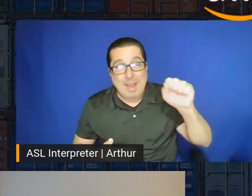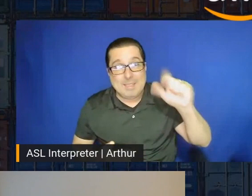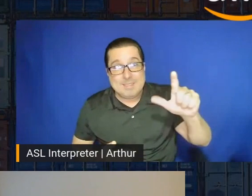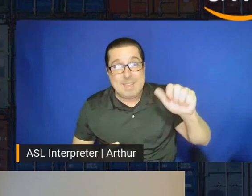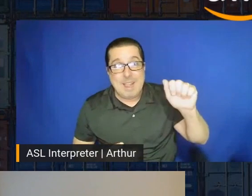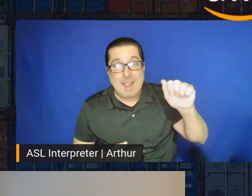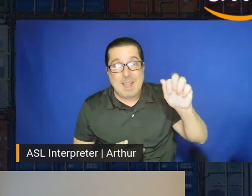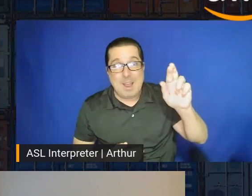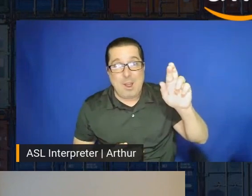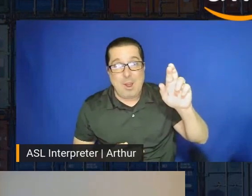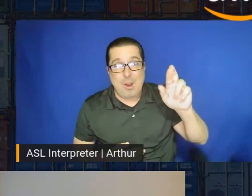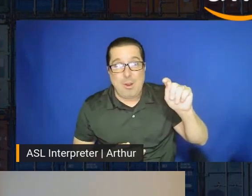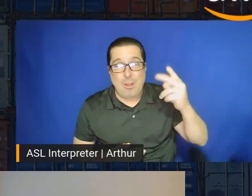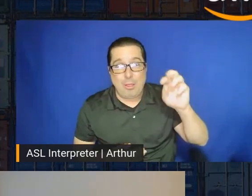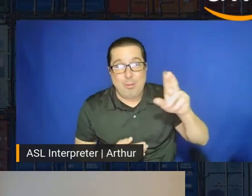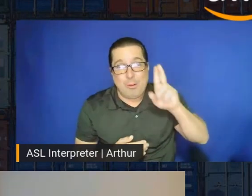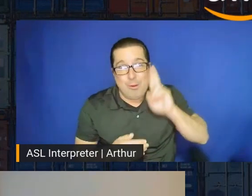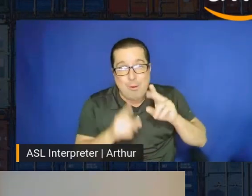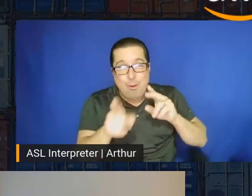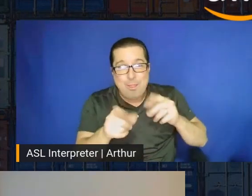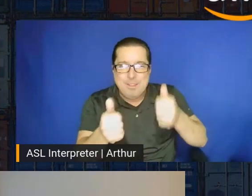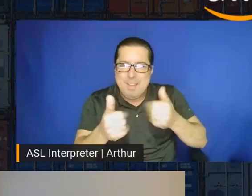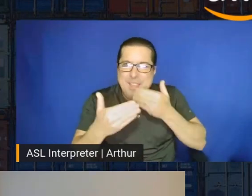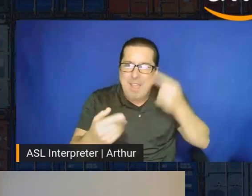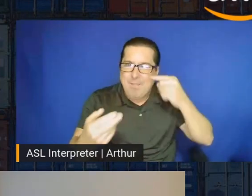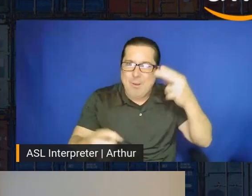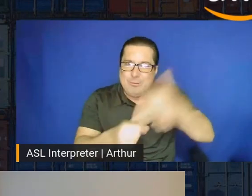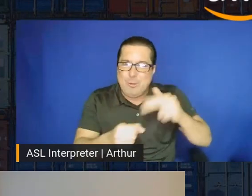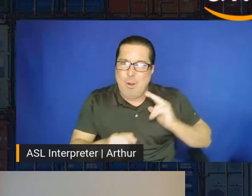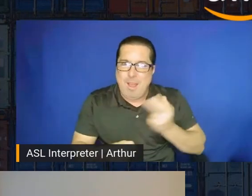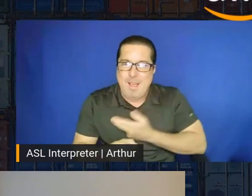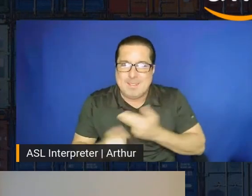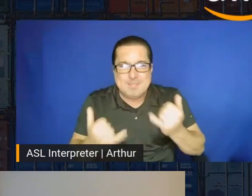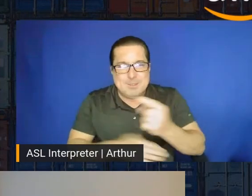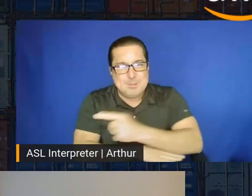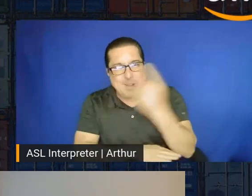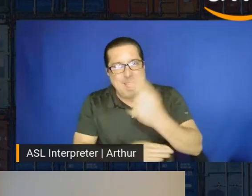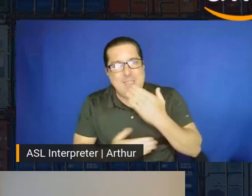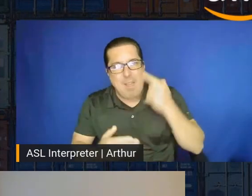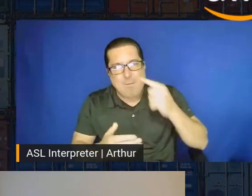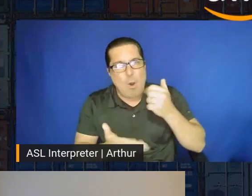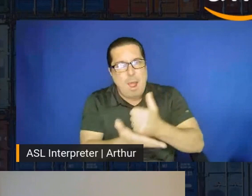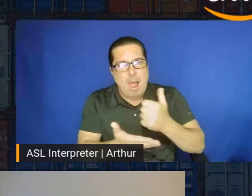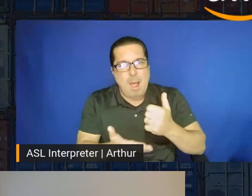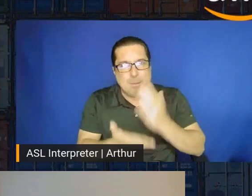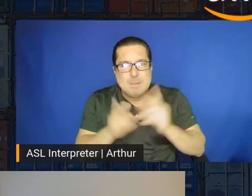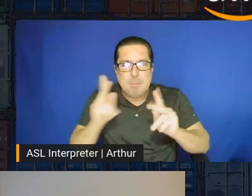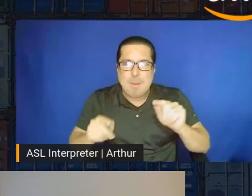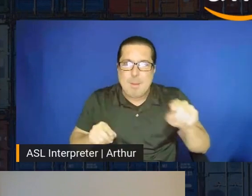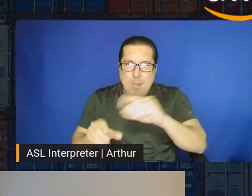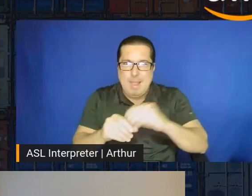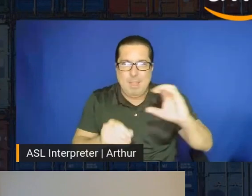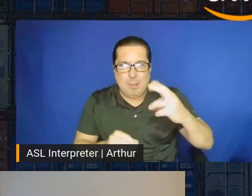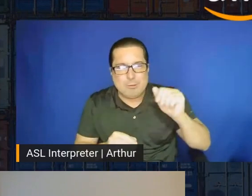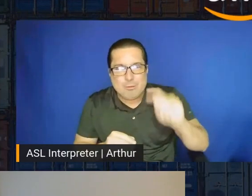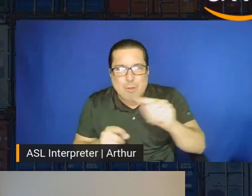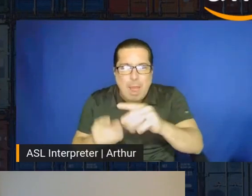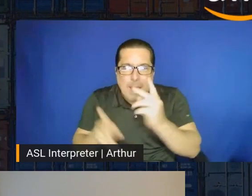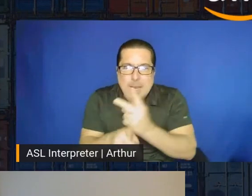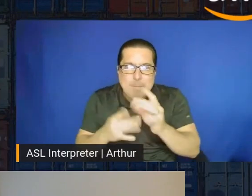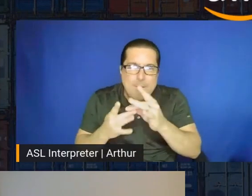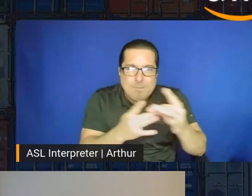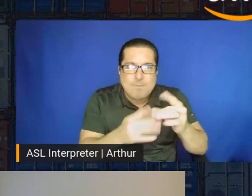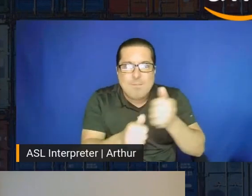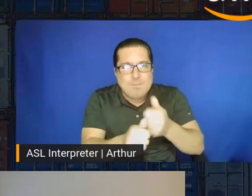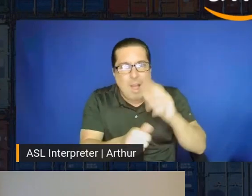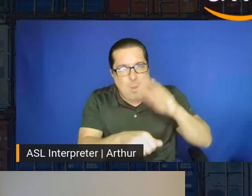Arthur. Thank you for being here today, and thank you for helping some of the folks in the chat follow along.